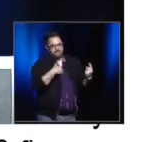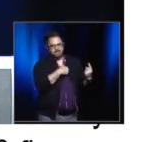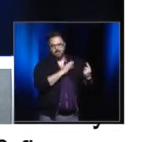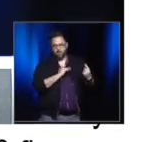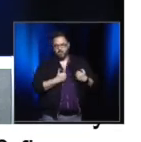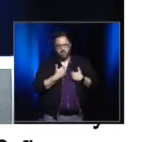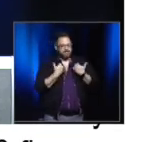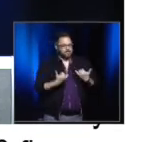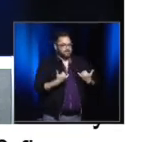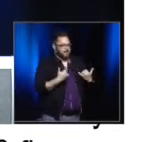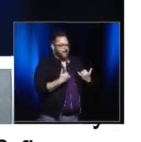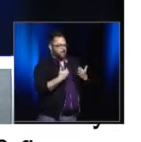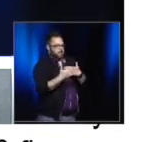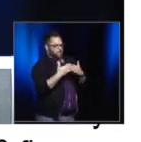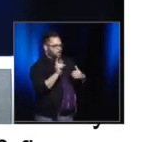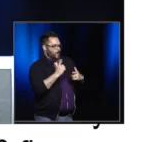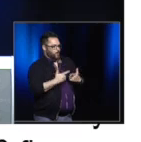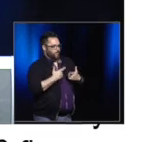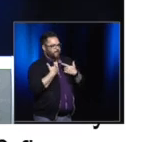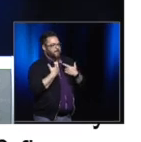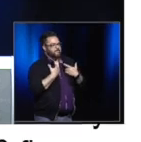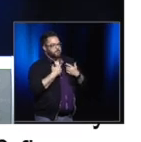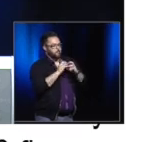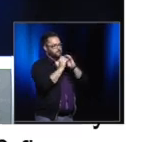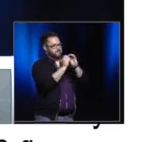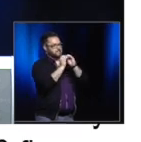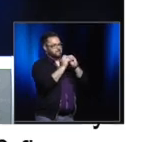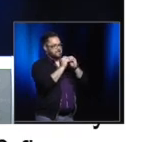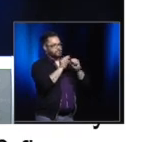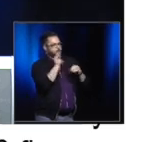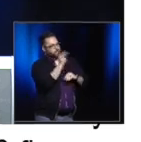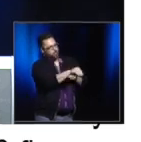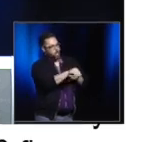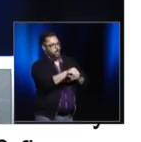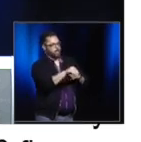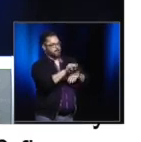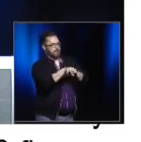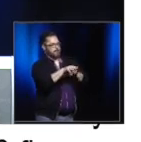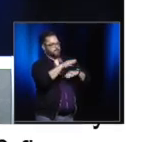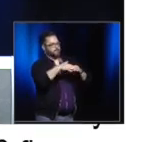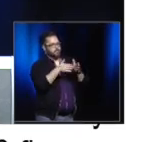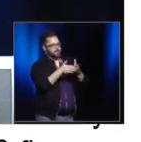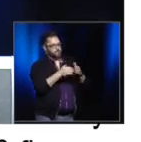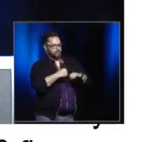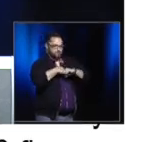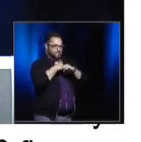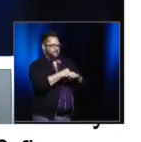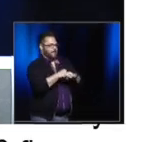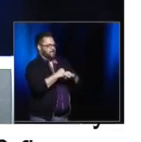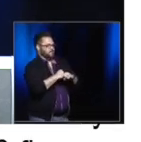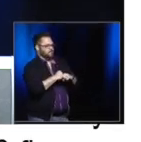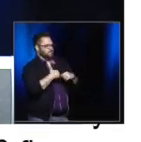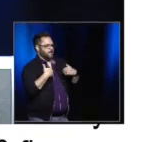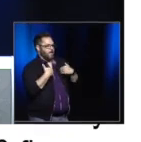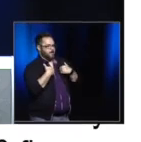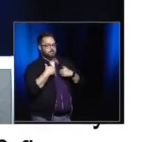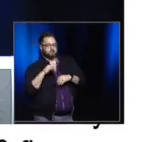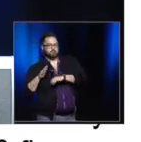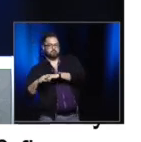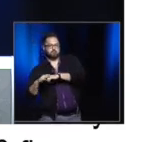life. Yet it delays, I guess, meaningful action to protect vulnerable animals.